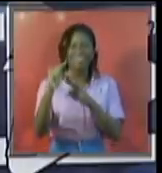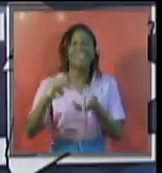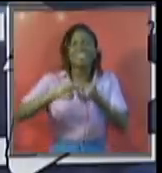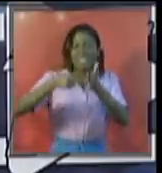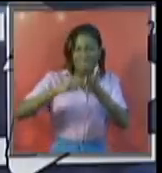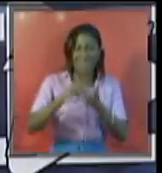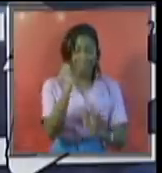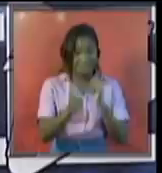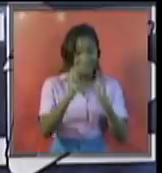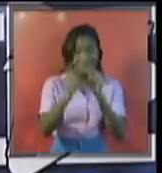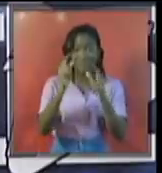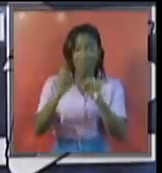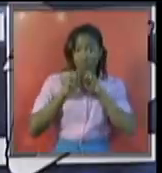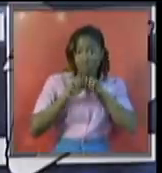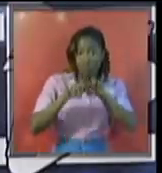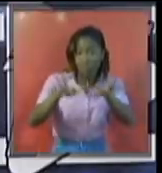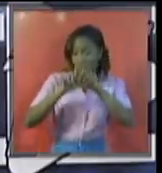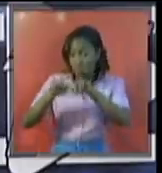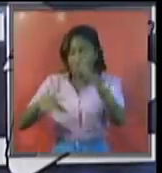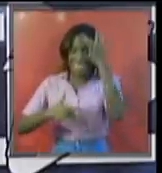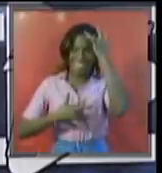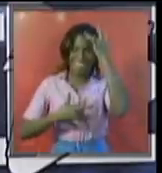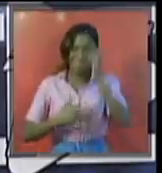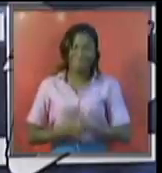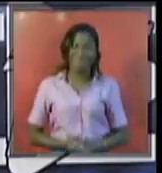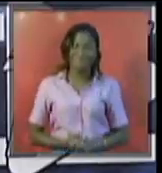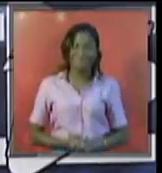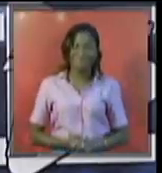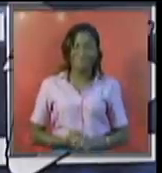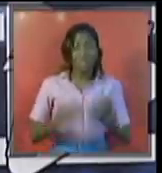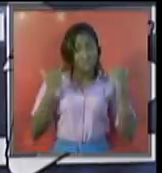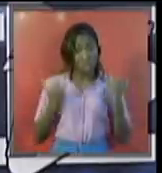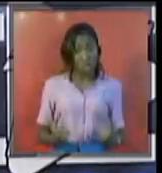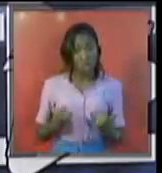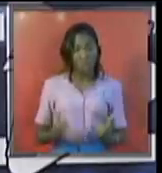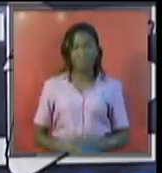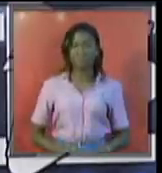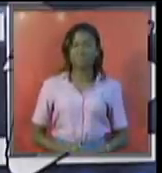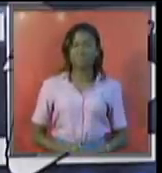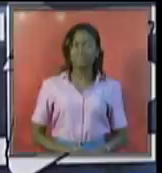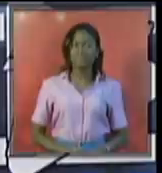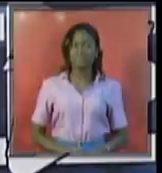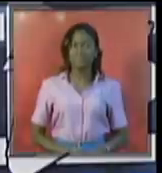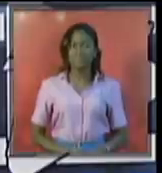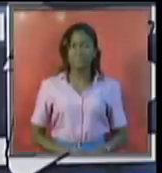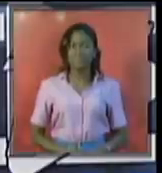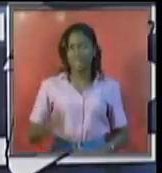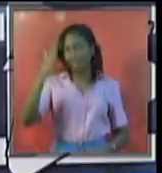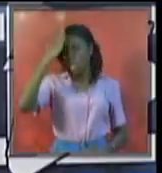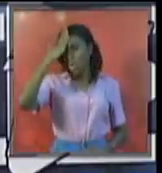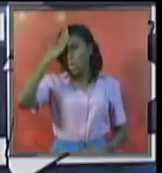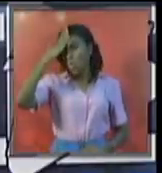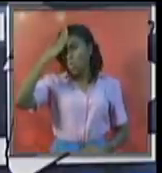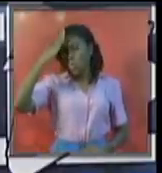log abbreviation that you hear us using. Now, the reason that this transmission